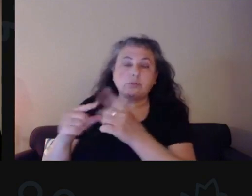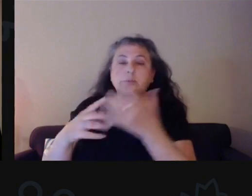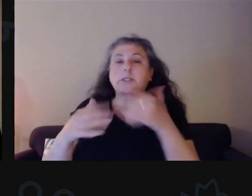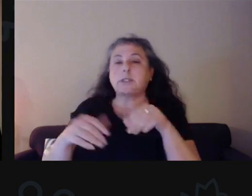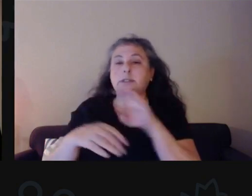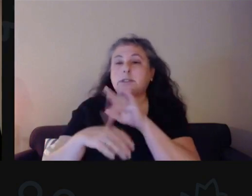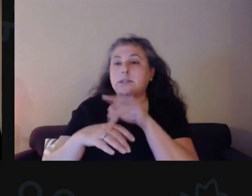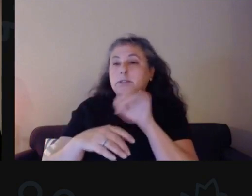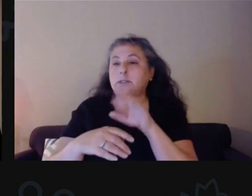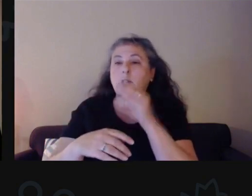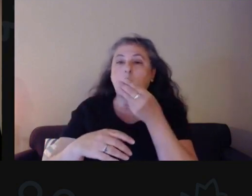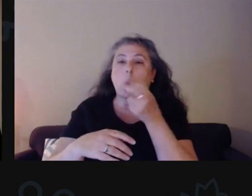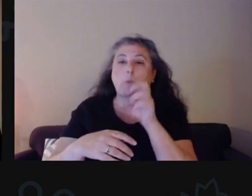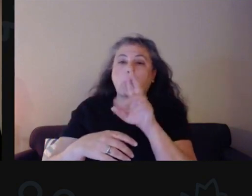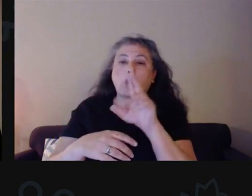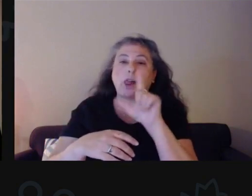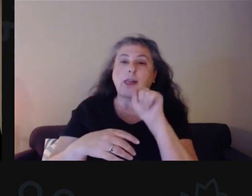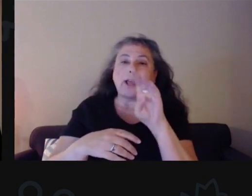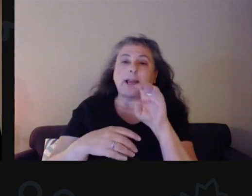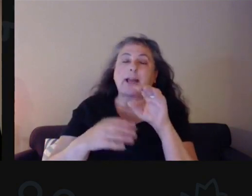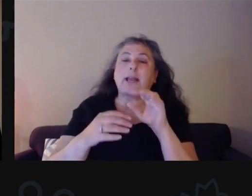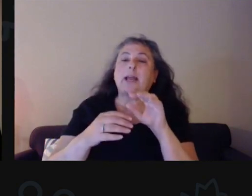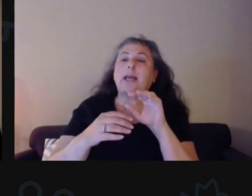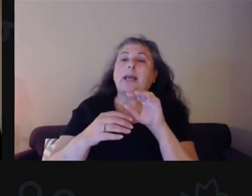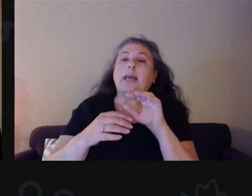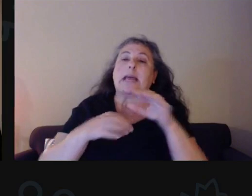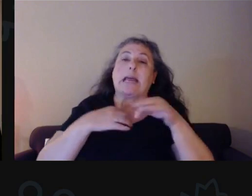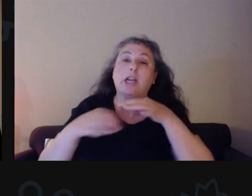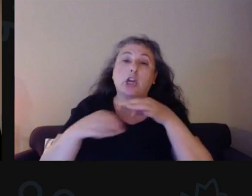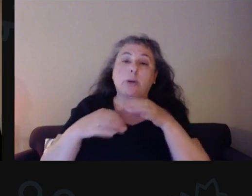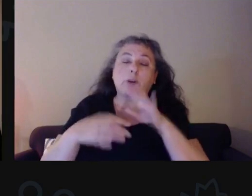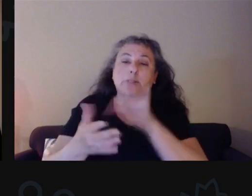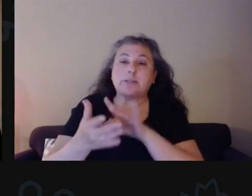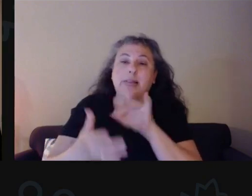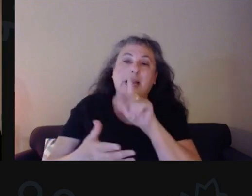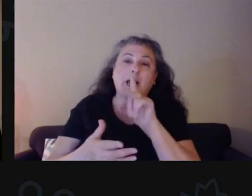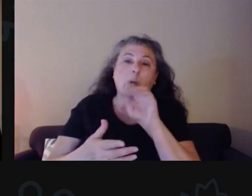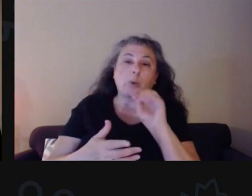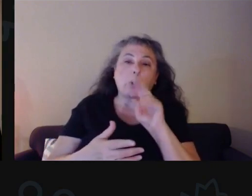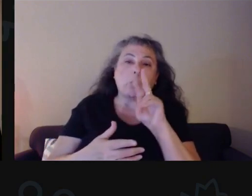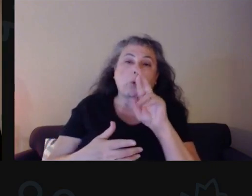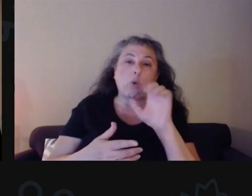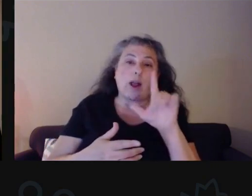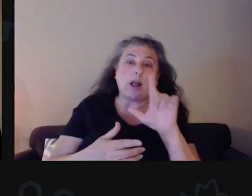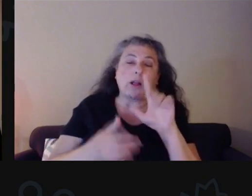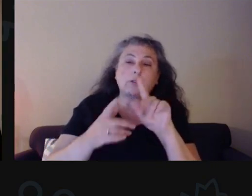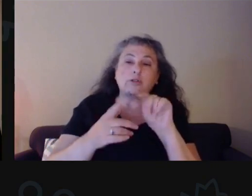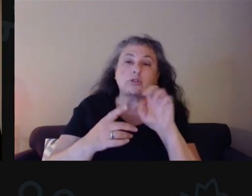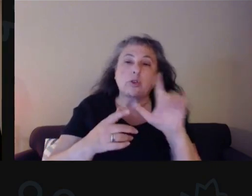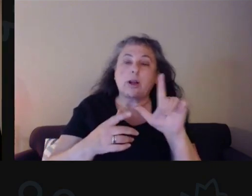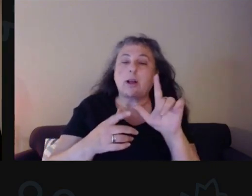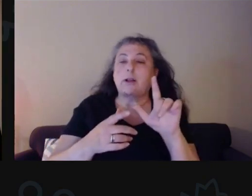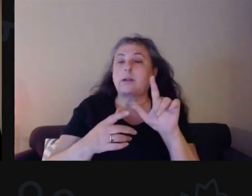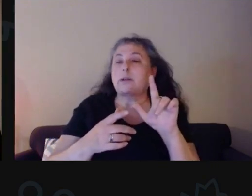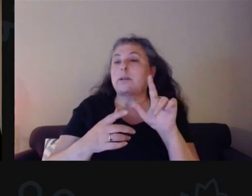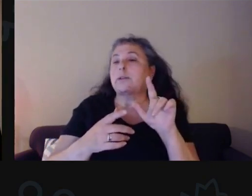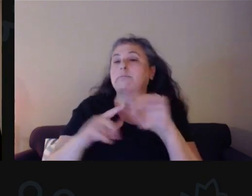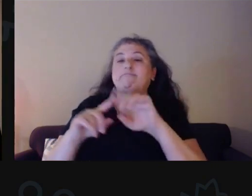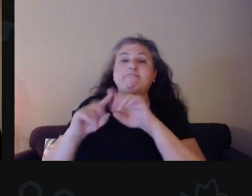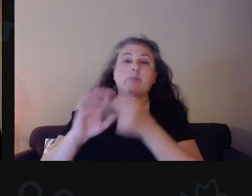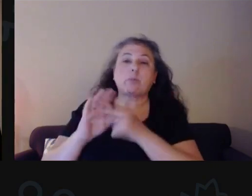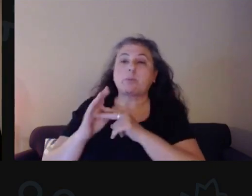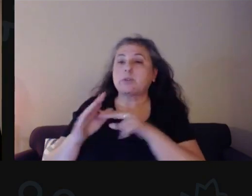Lake Interpretive Center, also the Kickapoo Rail Trail, multi-purpose bike, walking, running, hiking